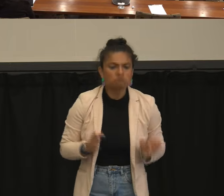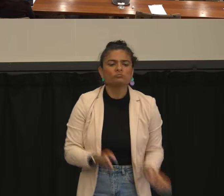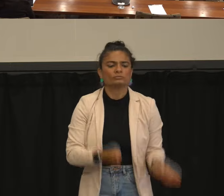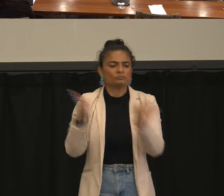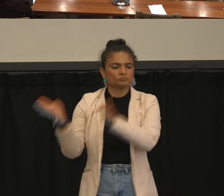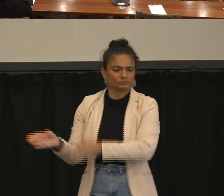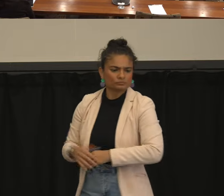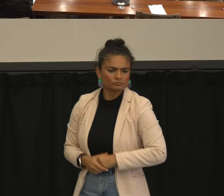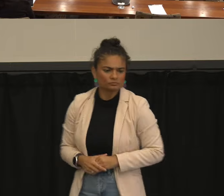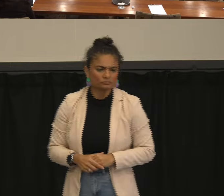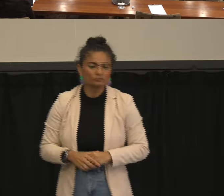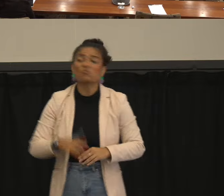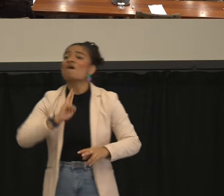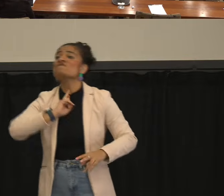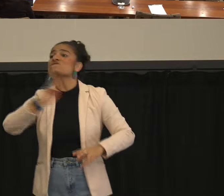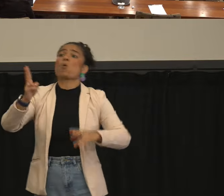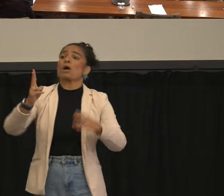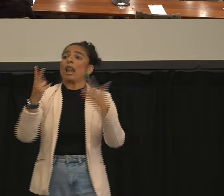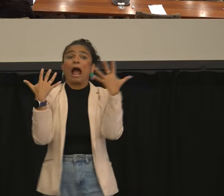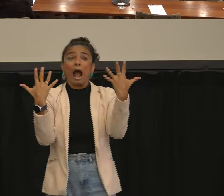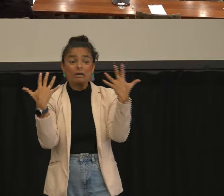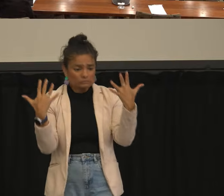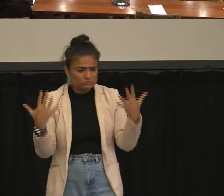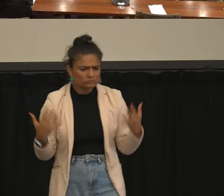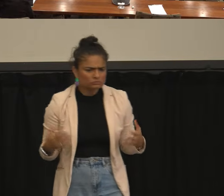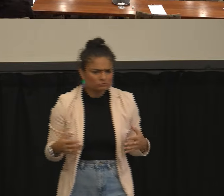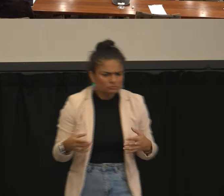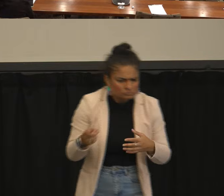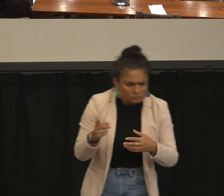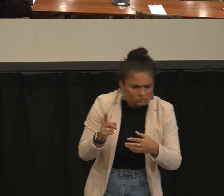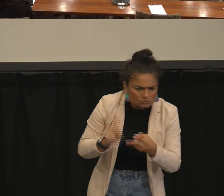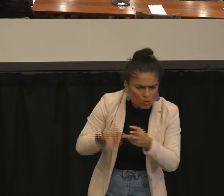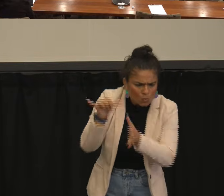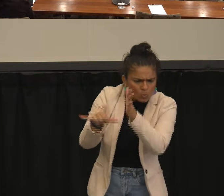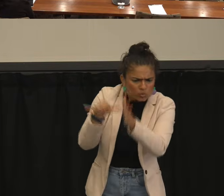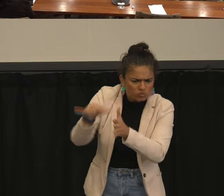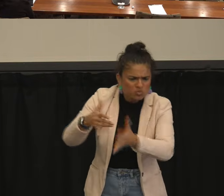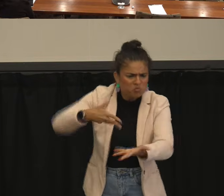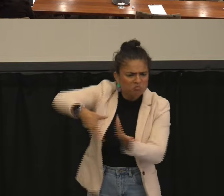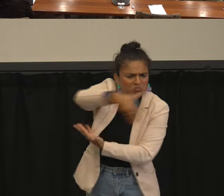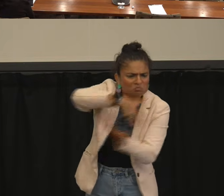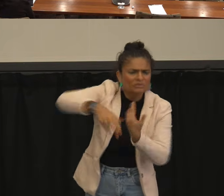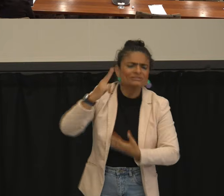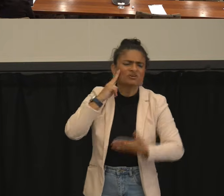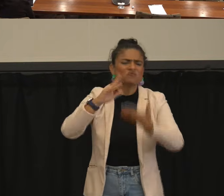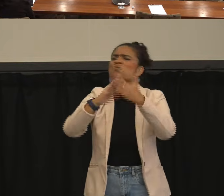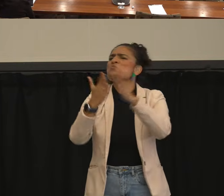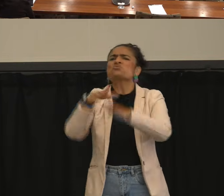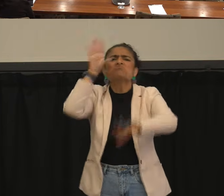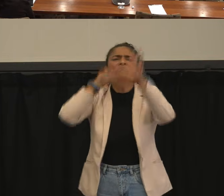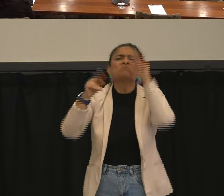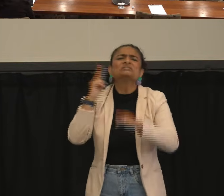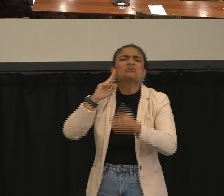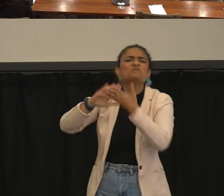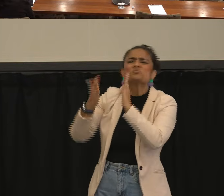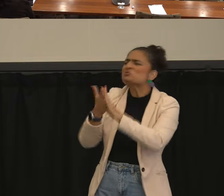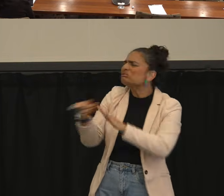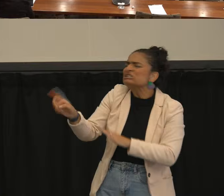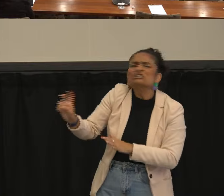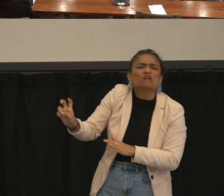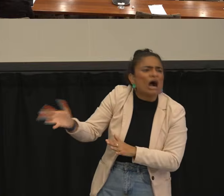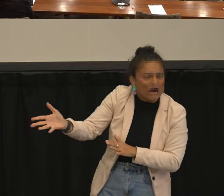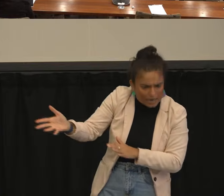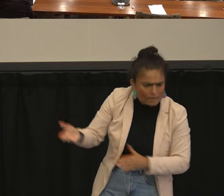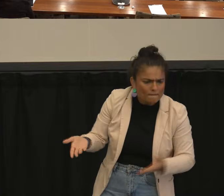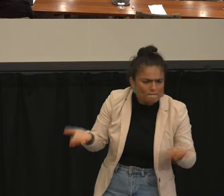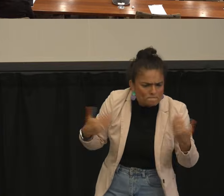So they teach also physical dancing. Then we have Vocal Hands, a YouTube channel